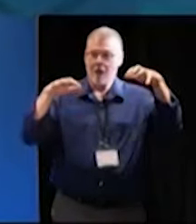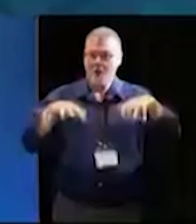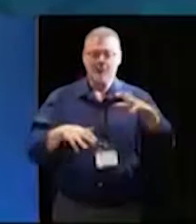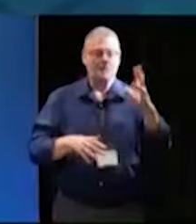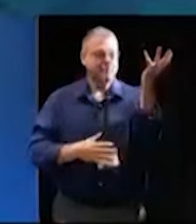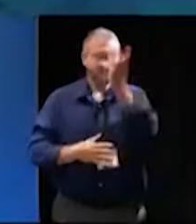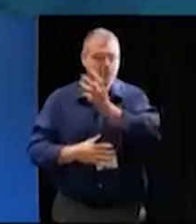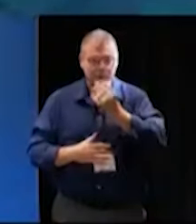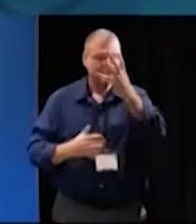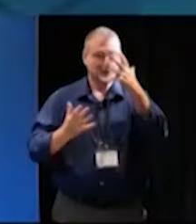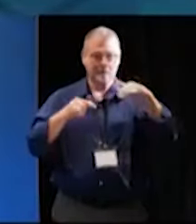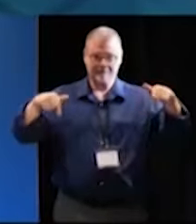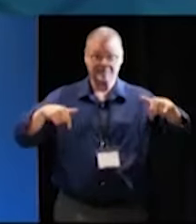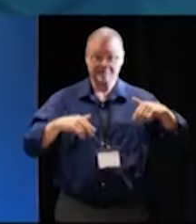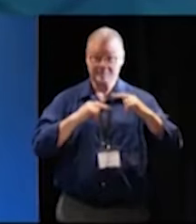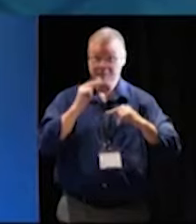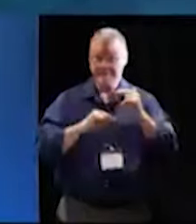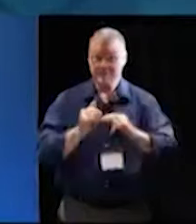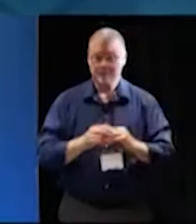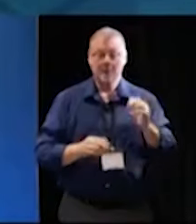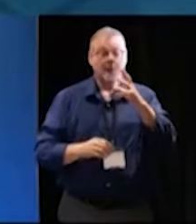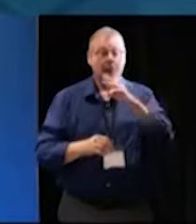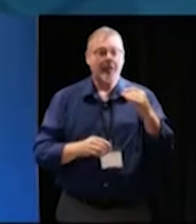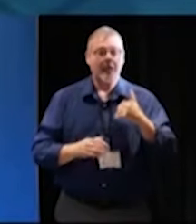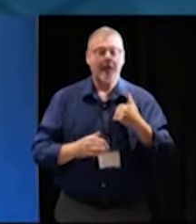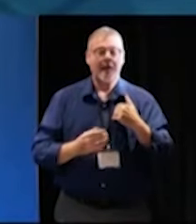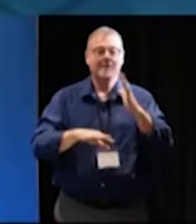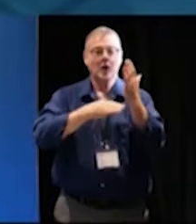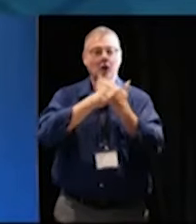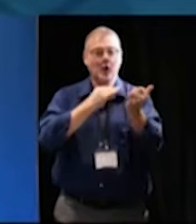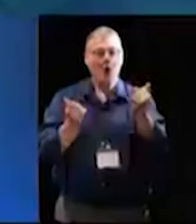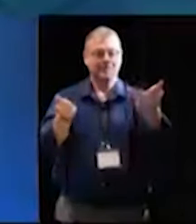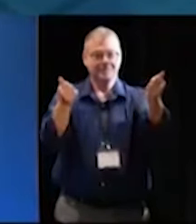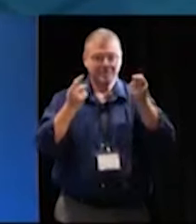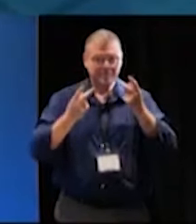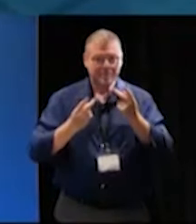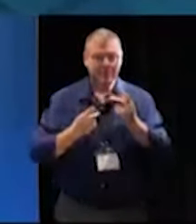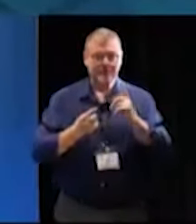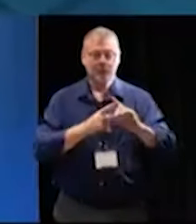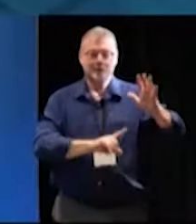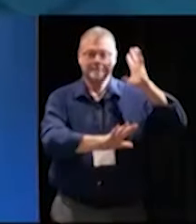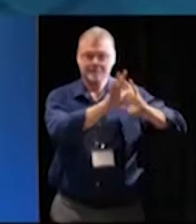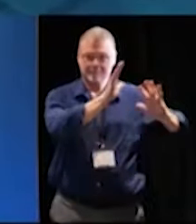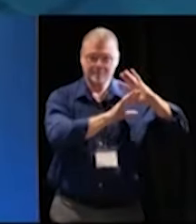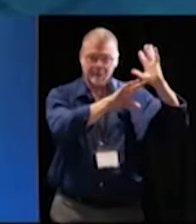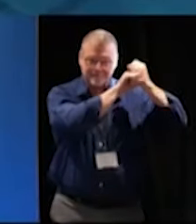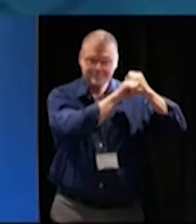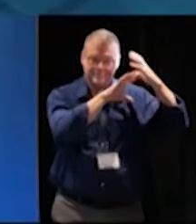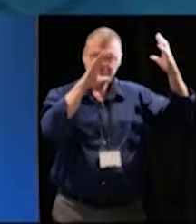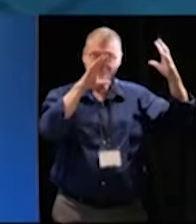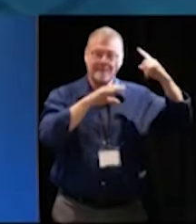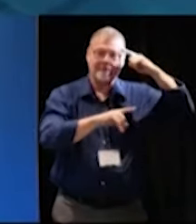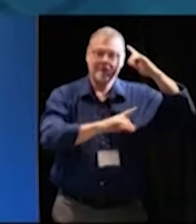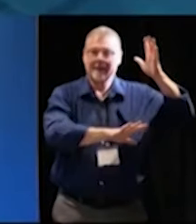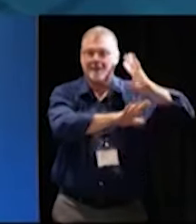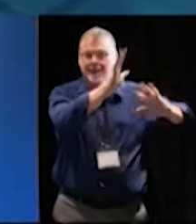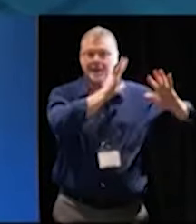building. And its way, this building has a way of calling us back to the past. And we think about the great past of New York State